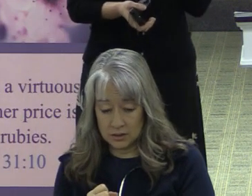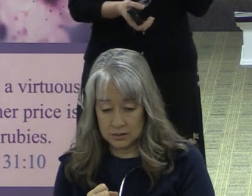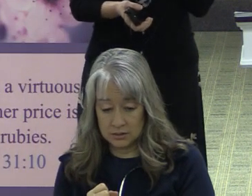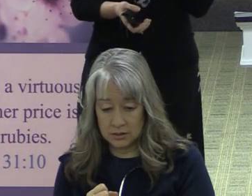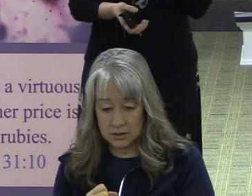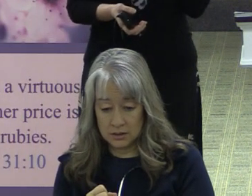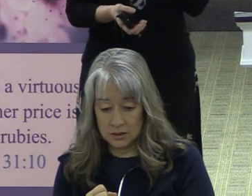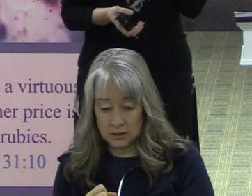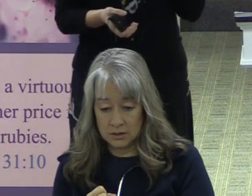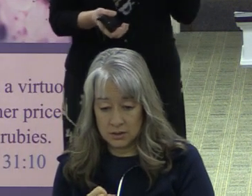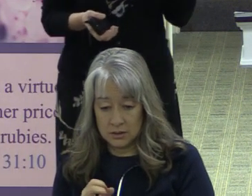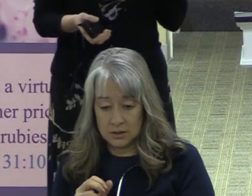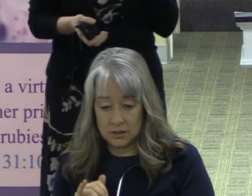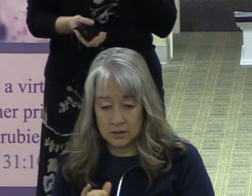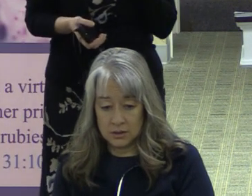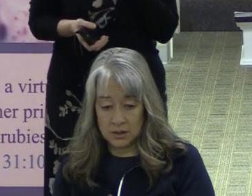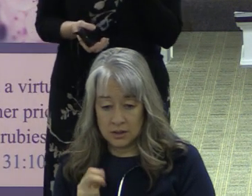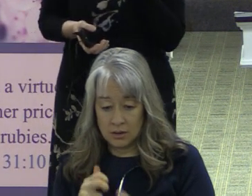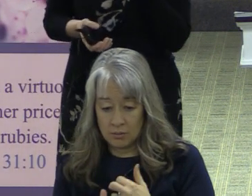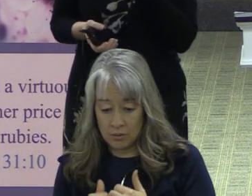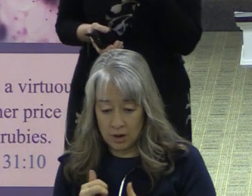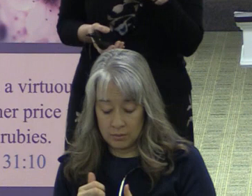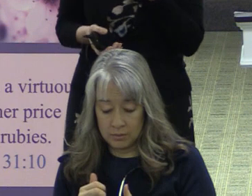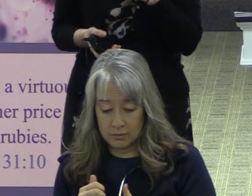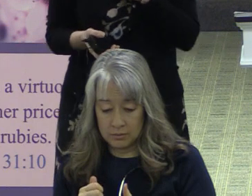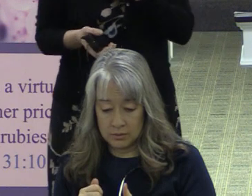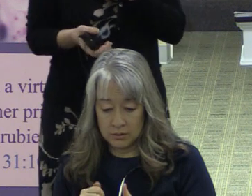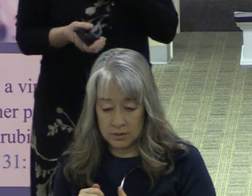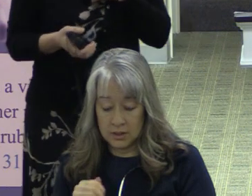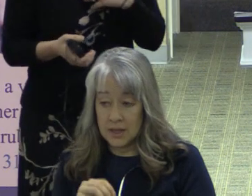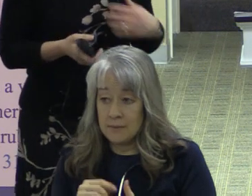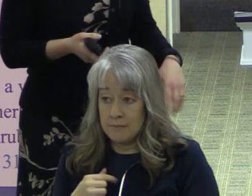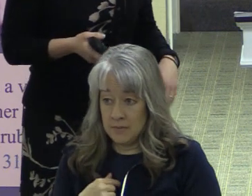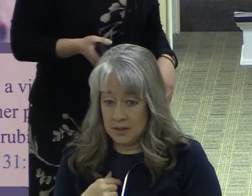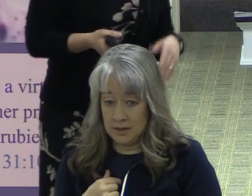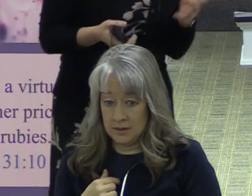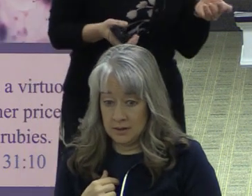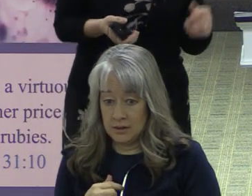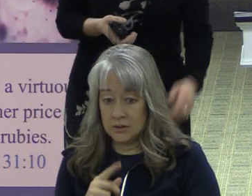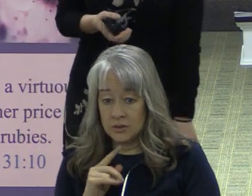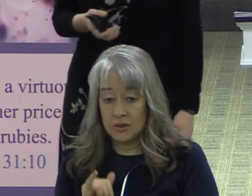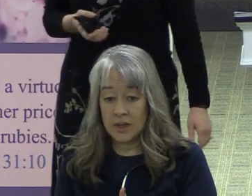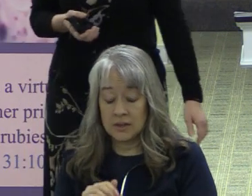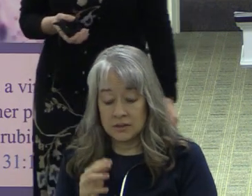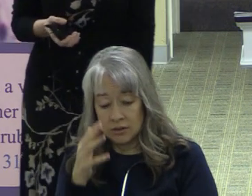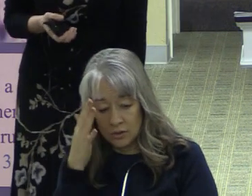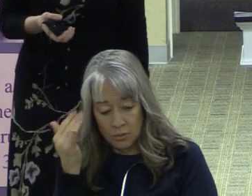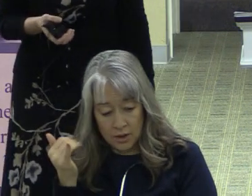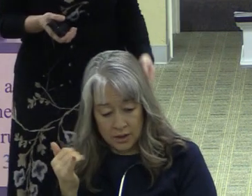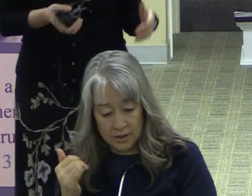is that the problem was in me. And so that's why